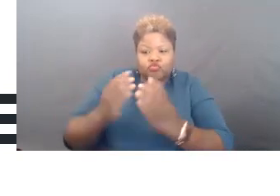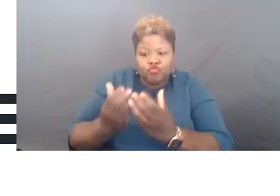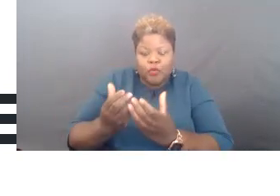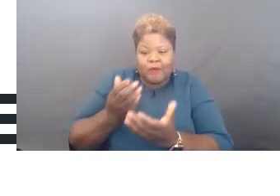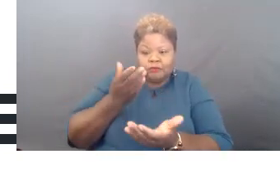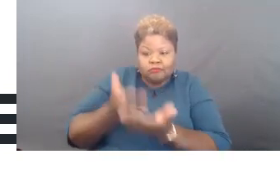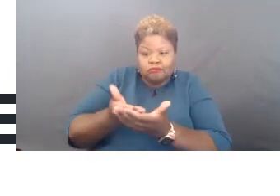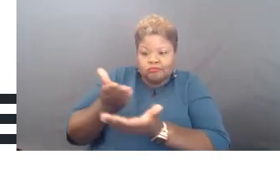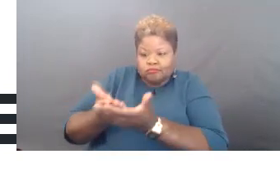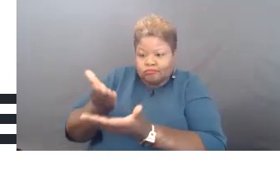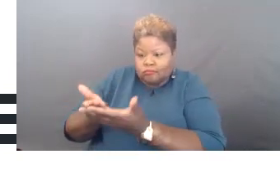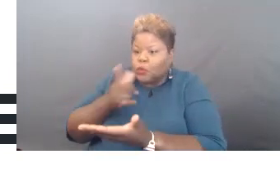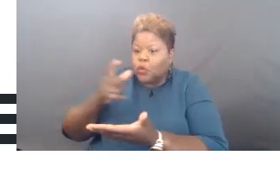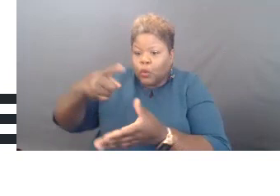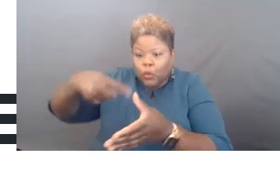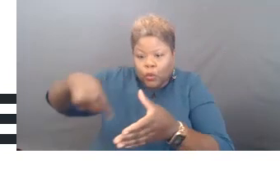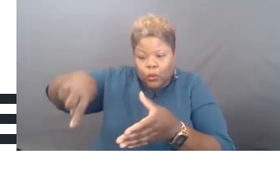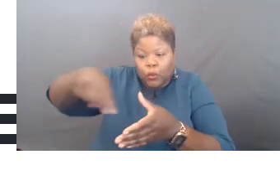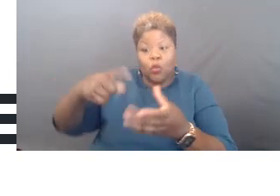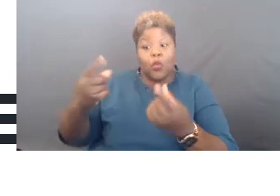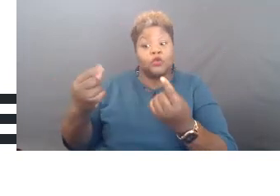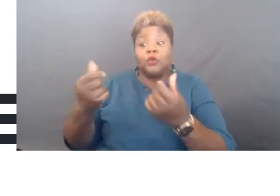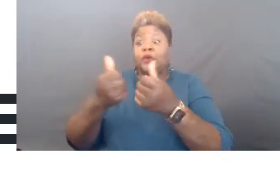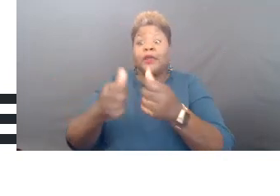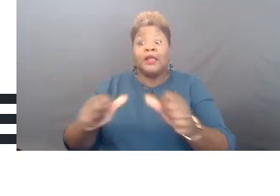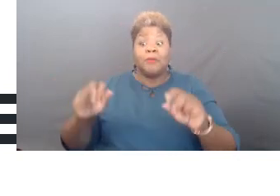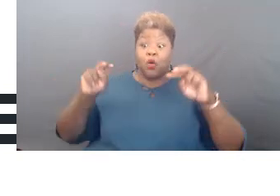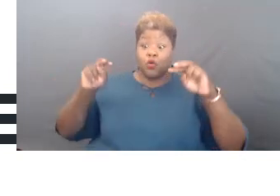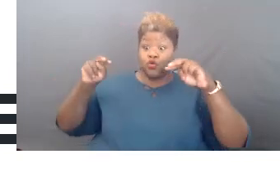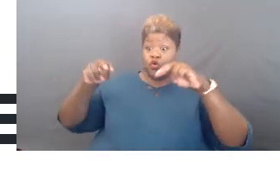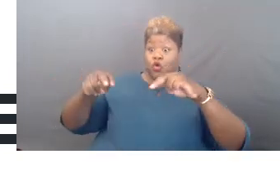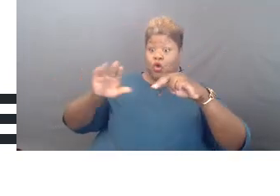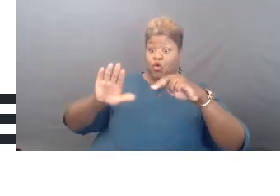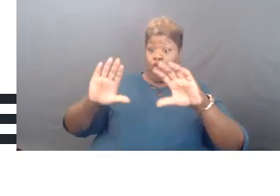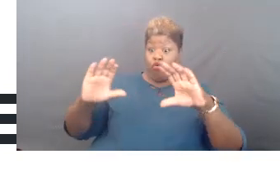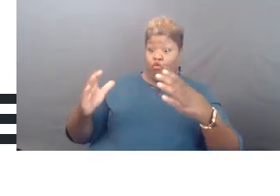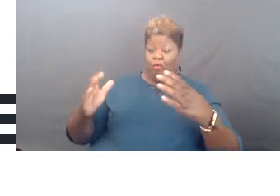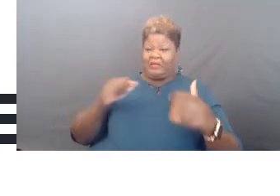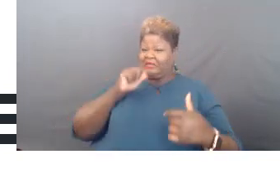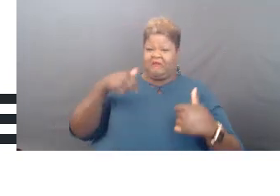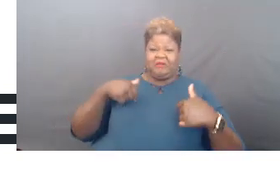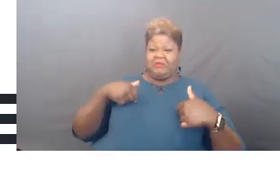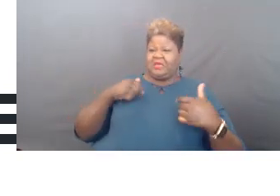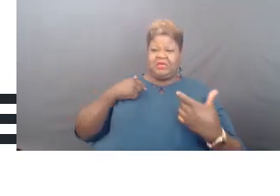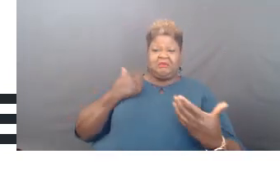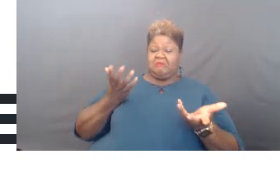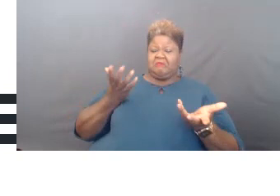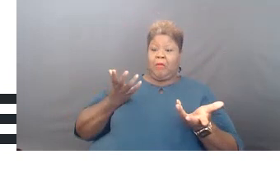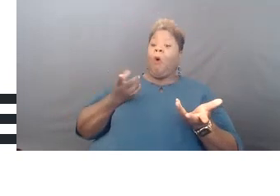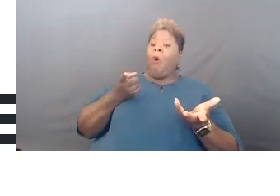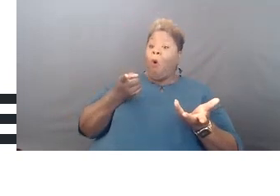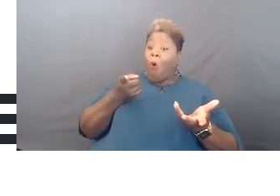affirm. Because what this does is, for anybody who's looking in on your group thinking it's not for them, they may be able to